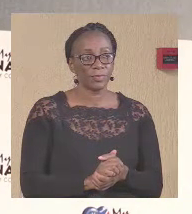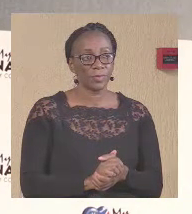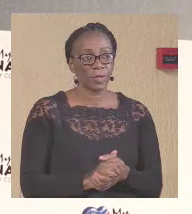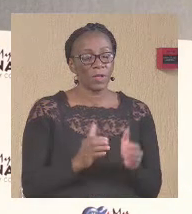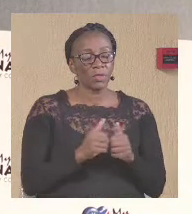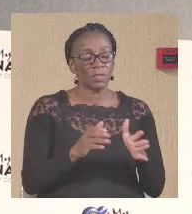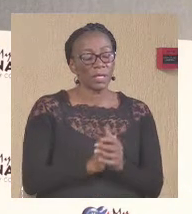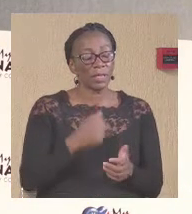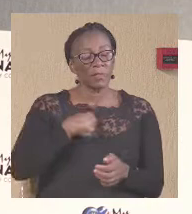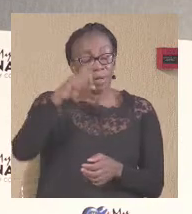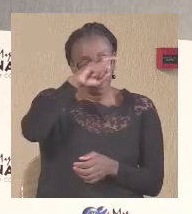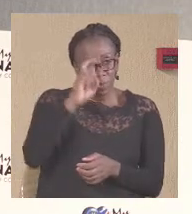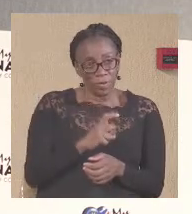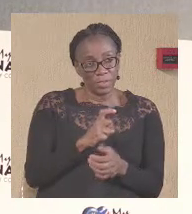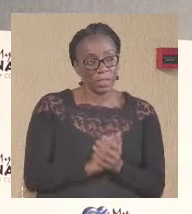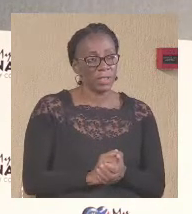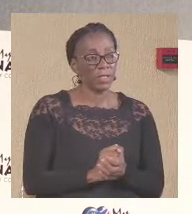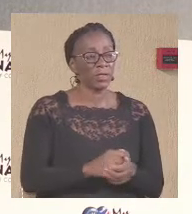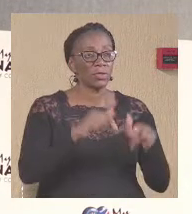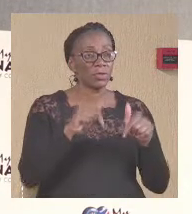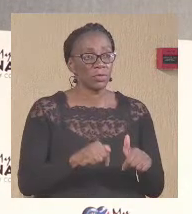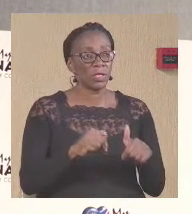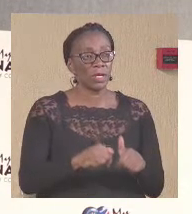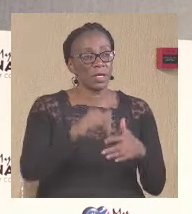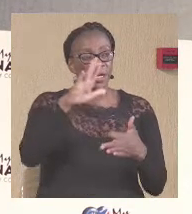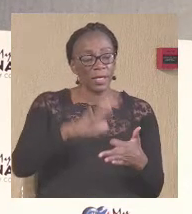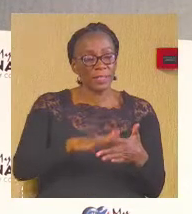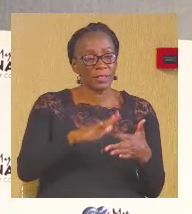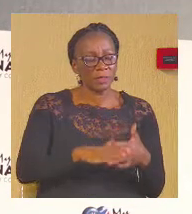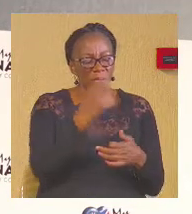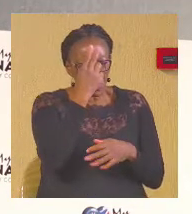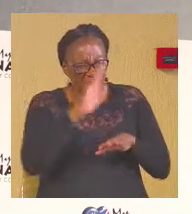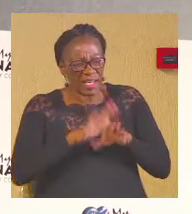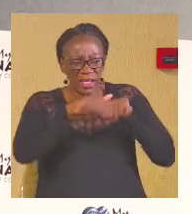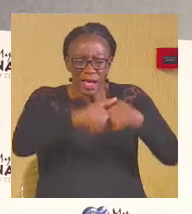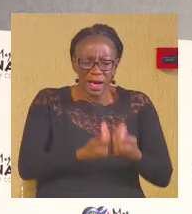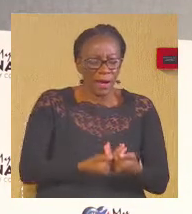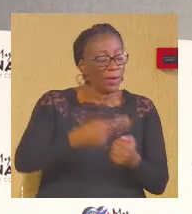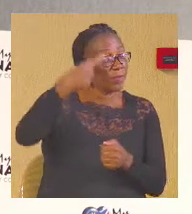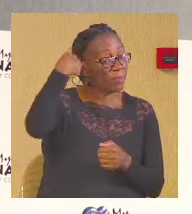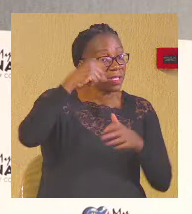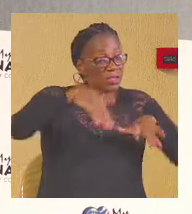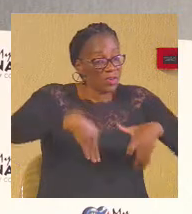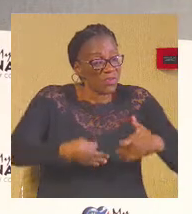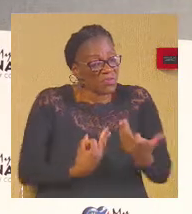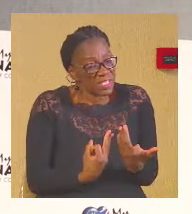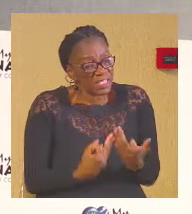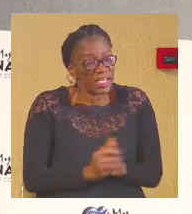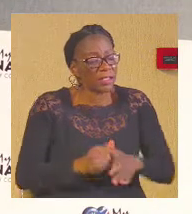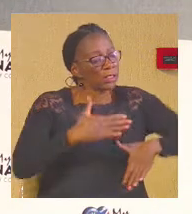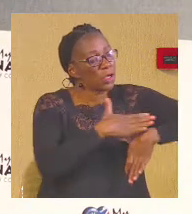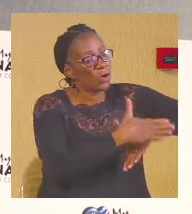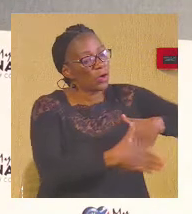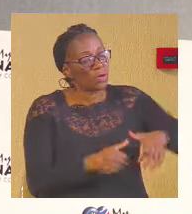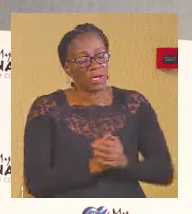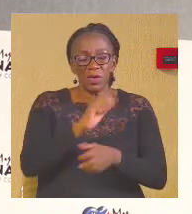like to ask, as I said, today is more on looking at how the health infrastructure in our country is ready